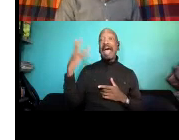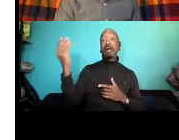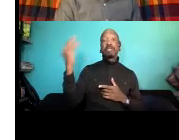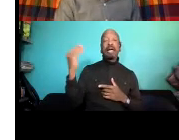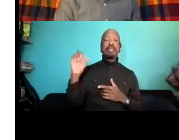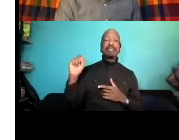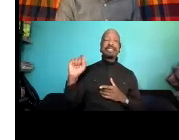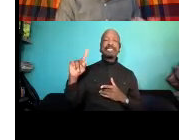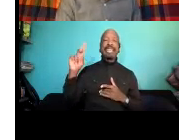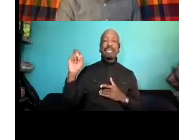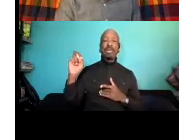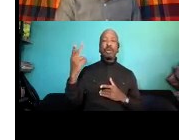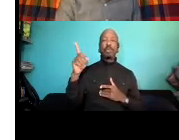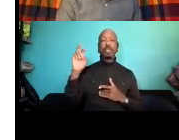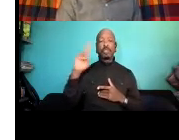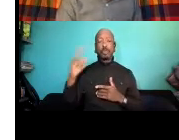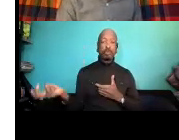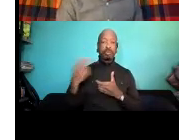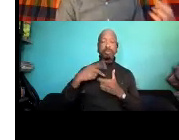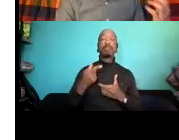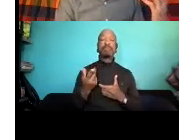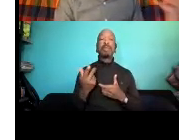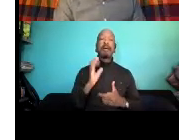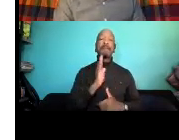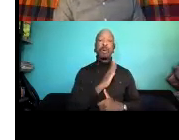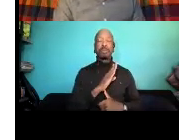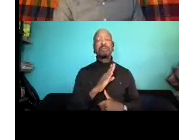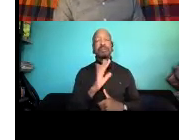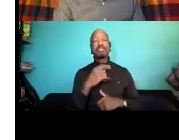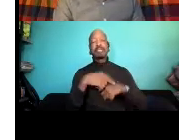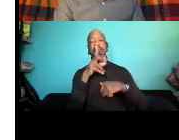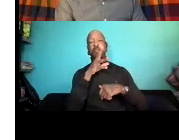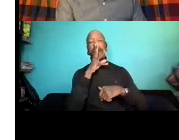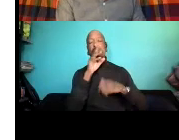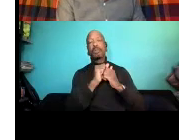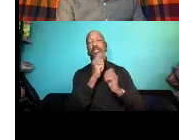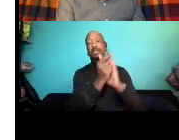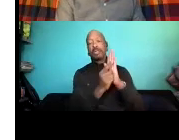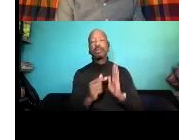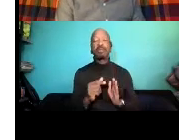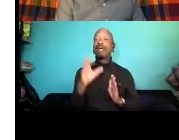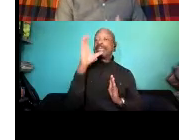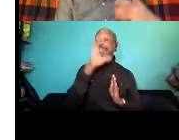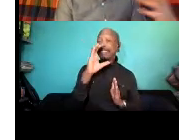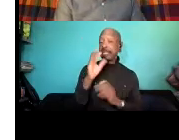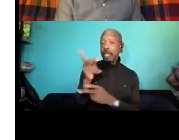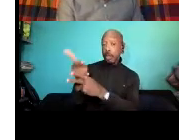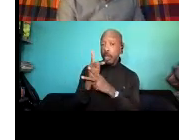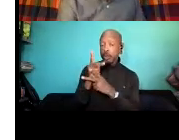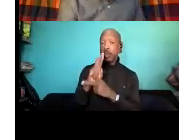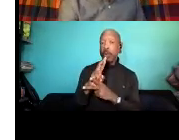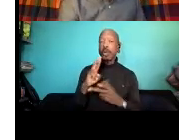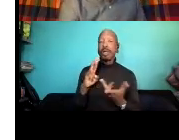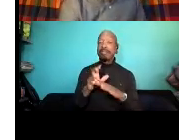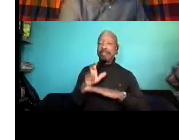to talk to an attorney about how to set that up. Like I said, seeking loans or investments, it gets really